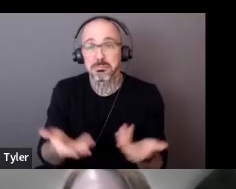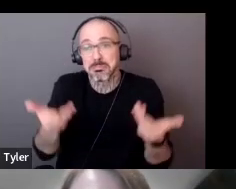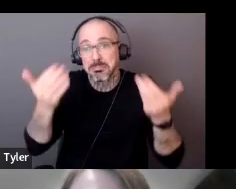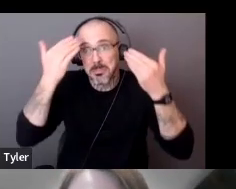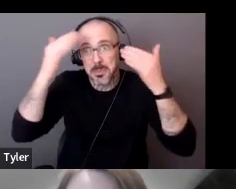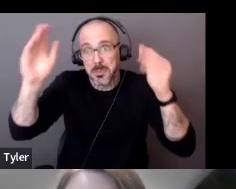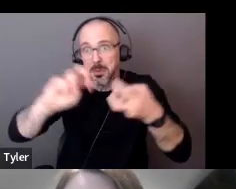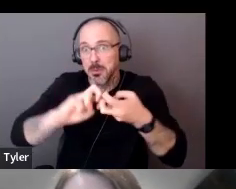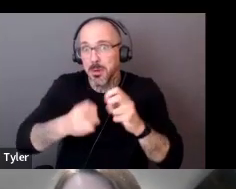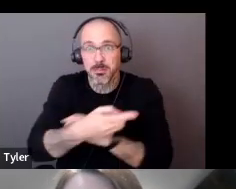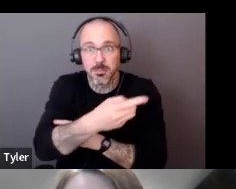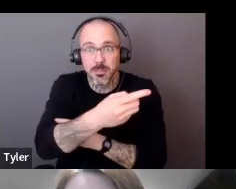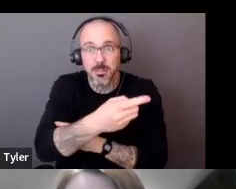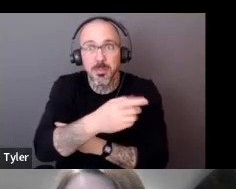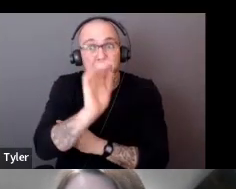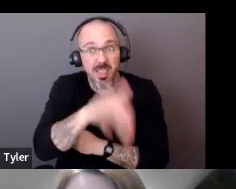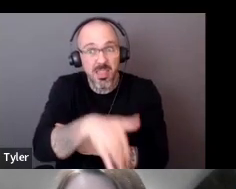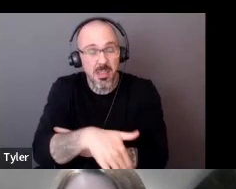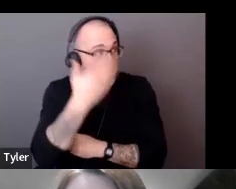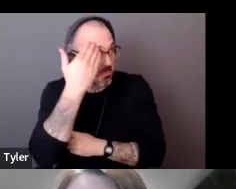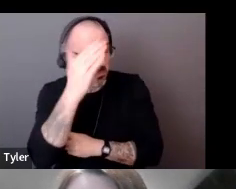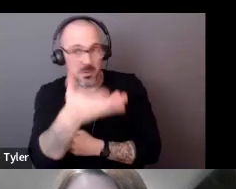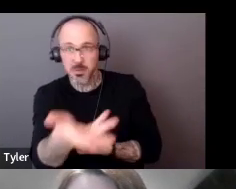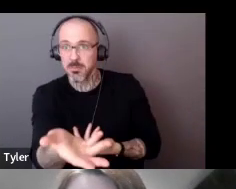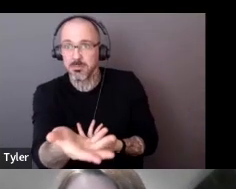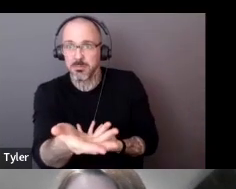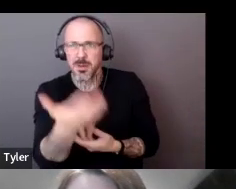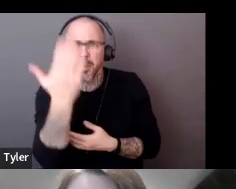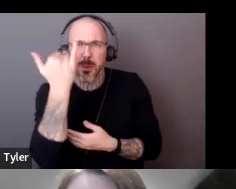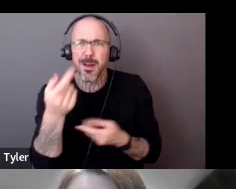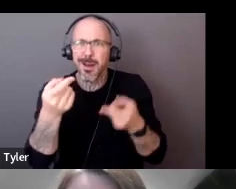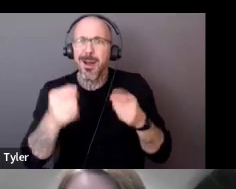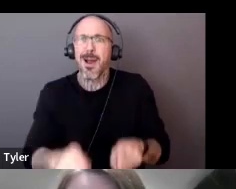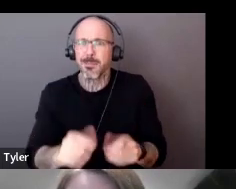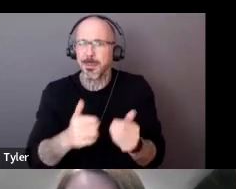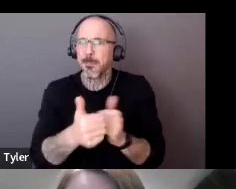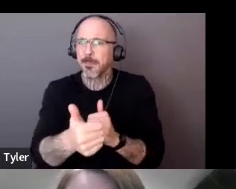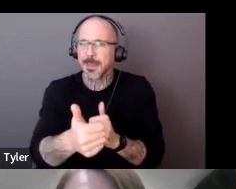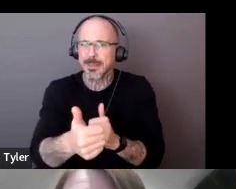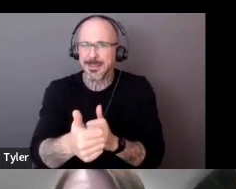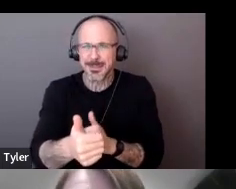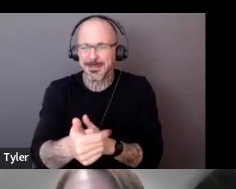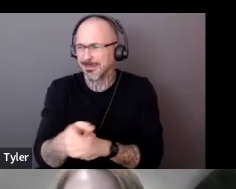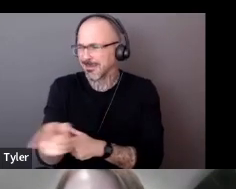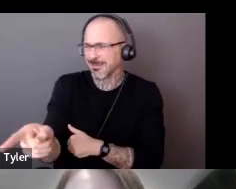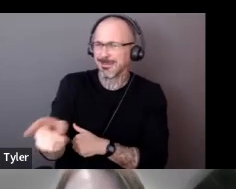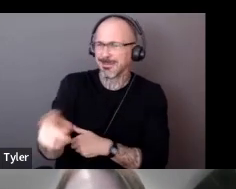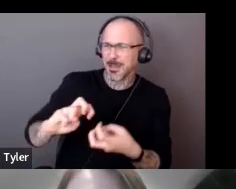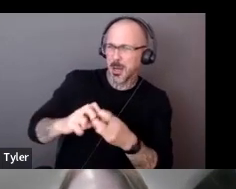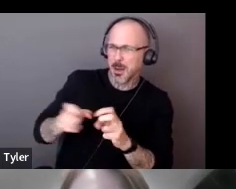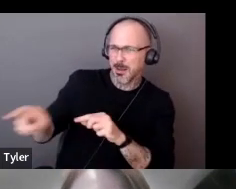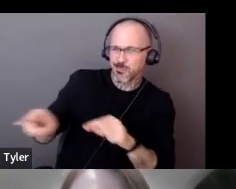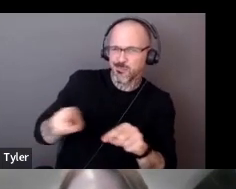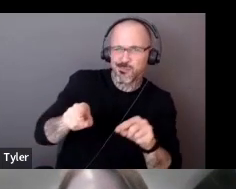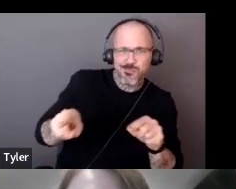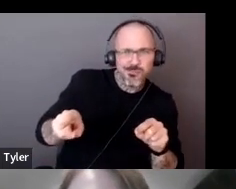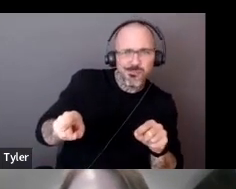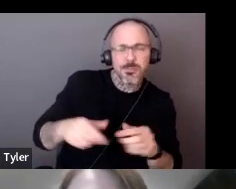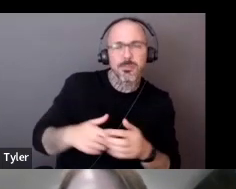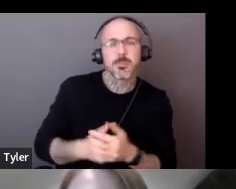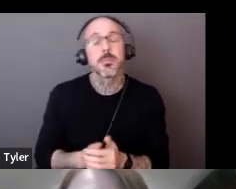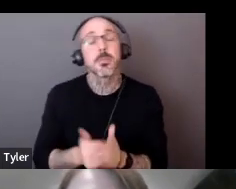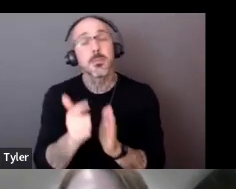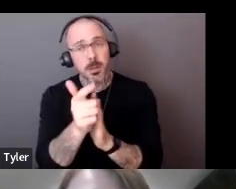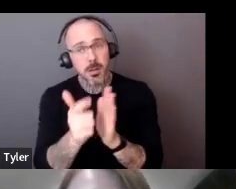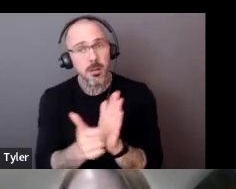that's the problem. Who knows? Why did that happen? And yet, so we have the law. We had, at least in